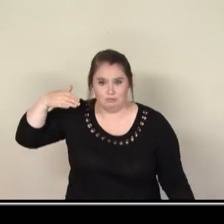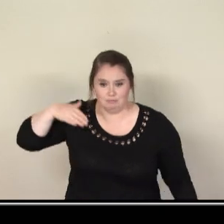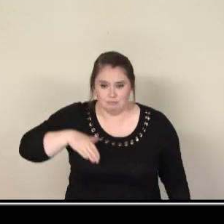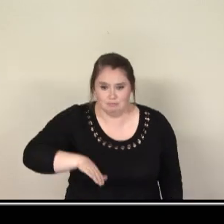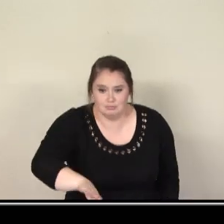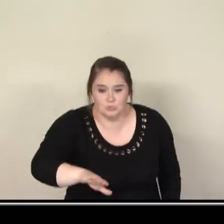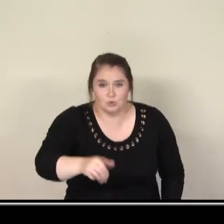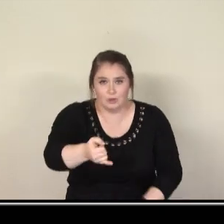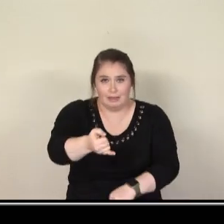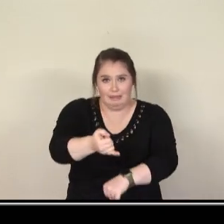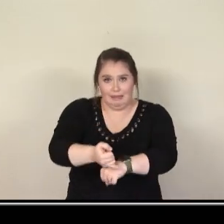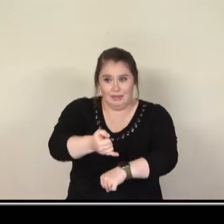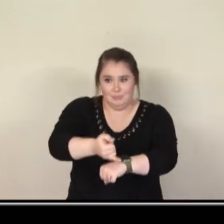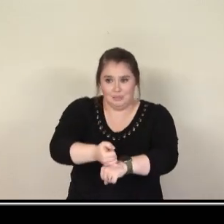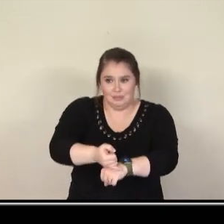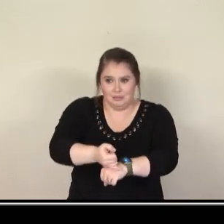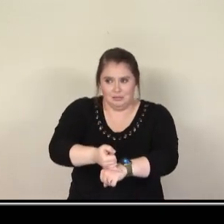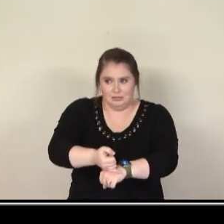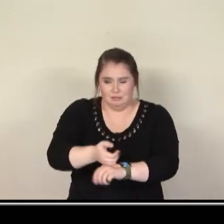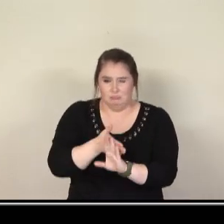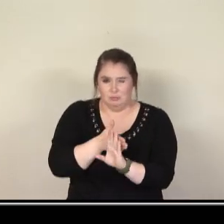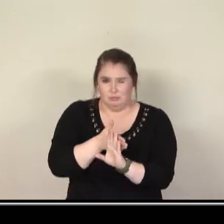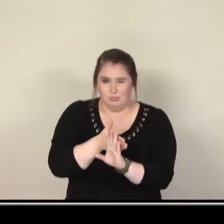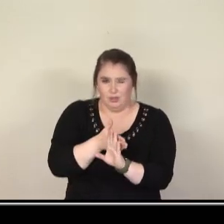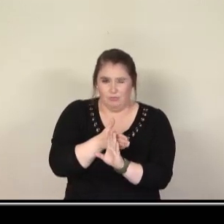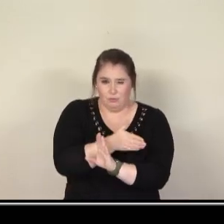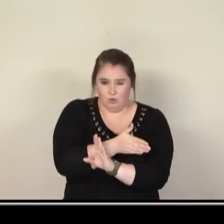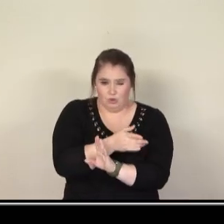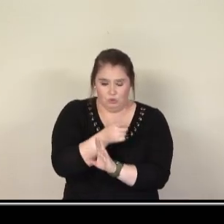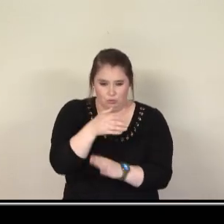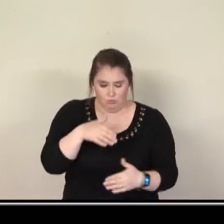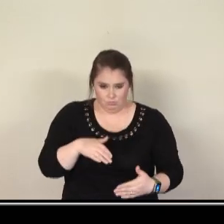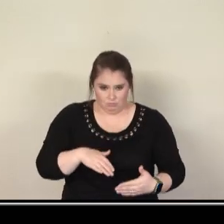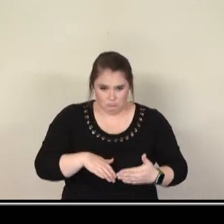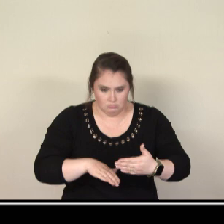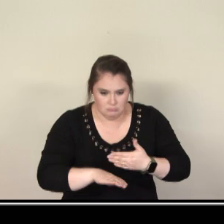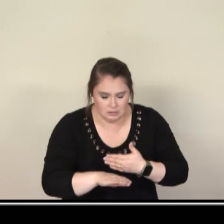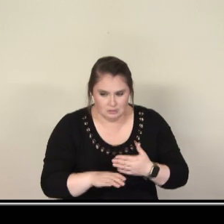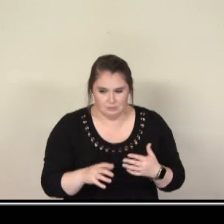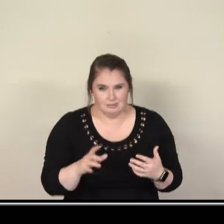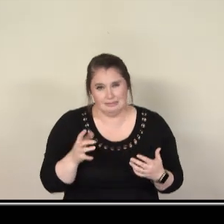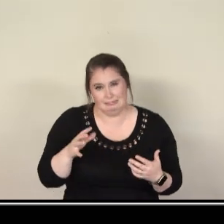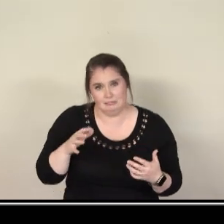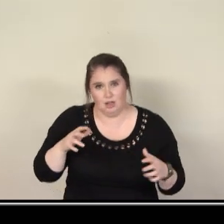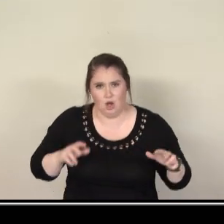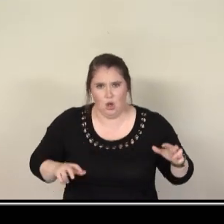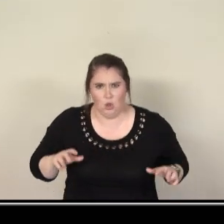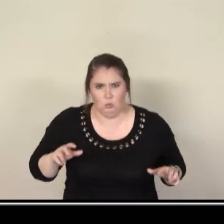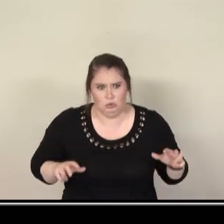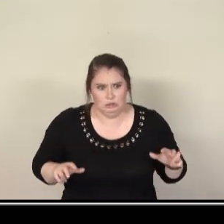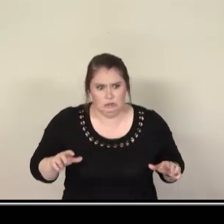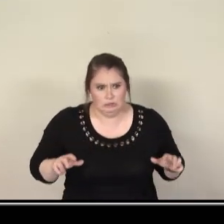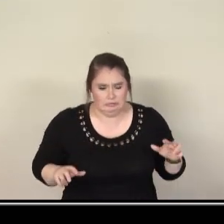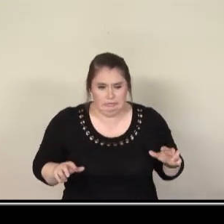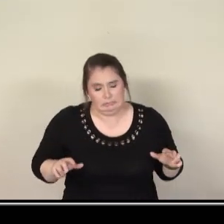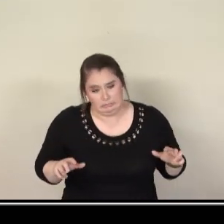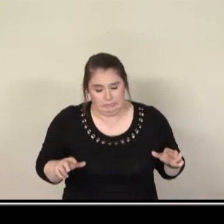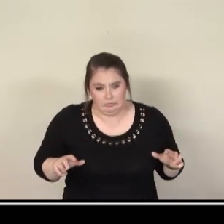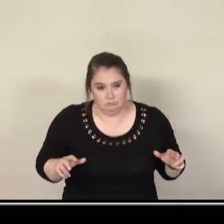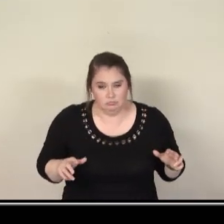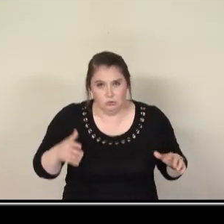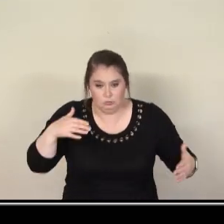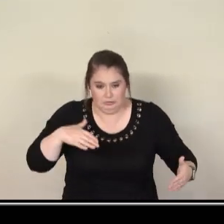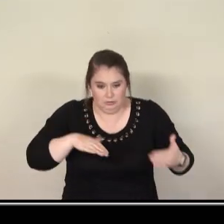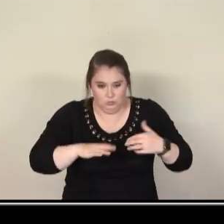into the campus before you get into that front check-in portion. So it's kind of an awkward sequence to get into